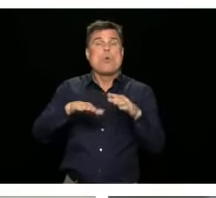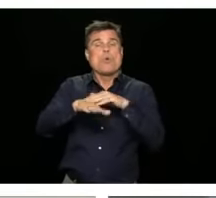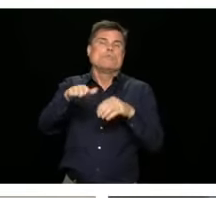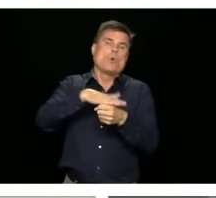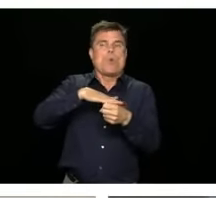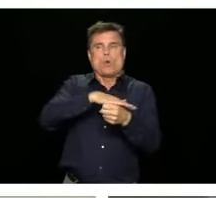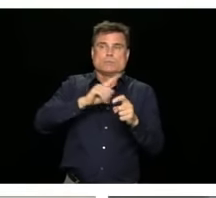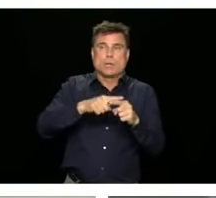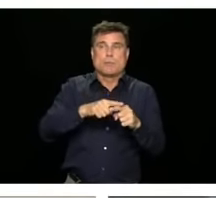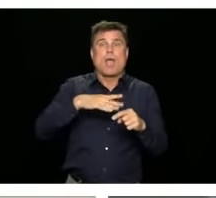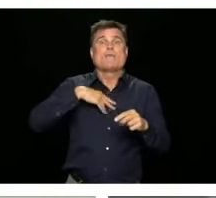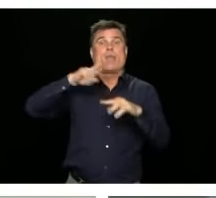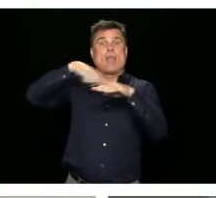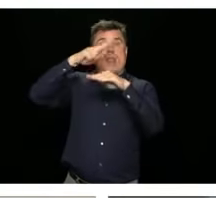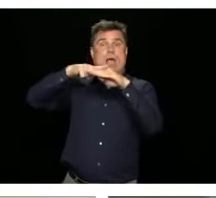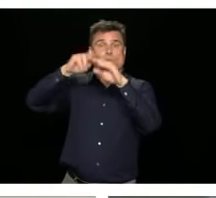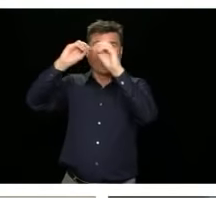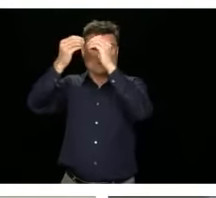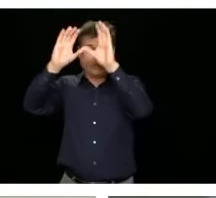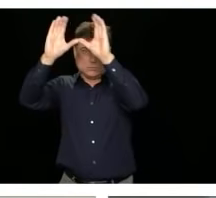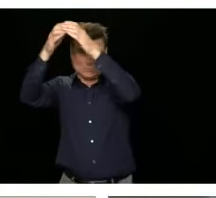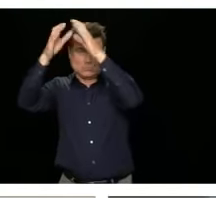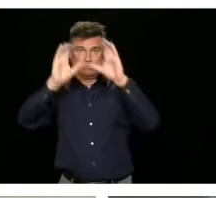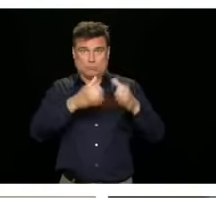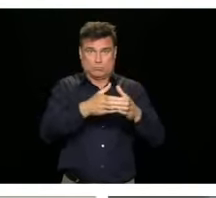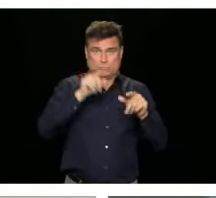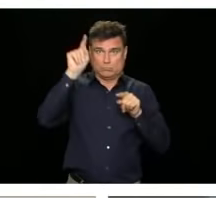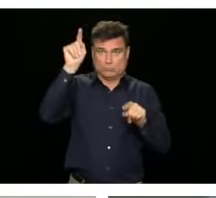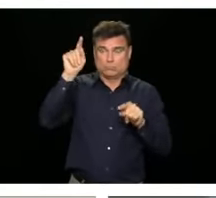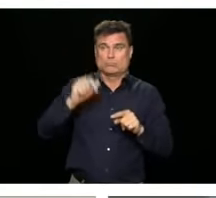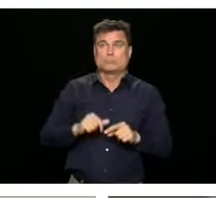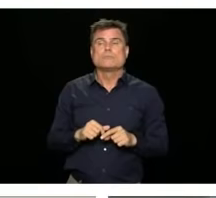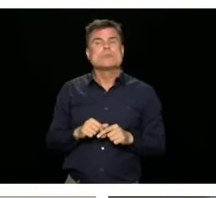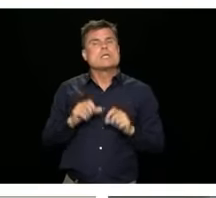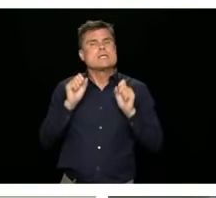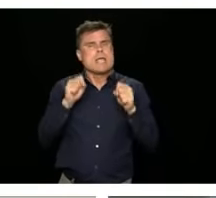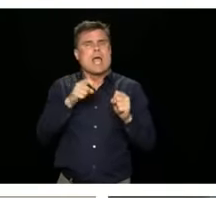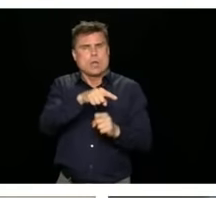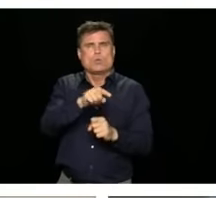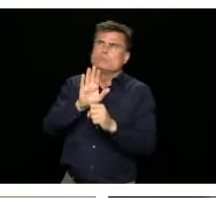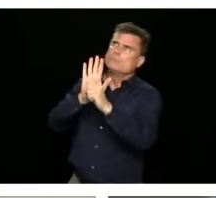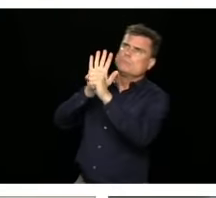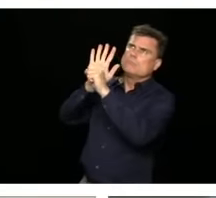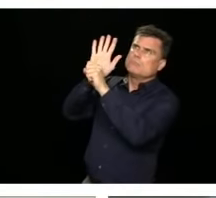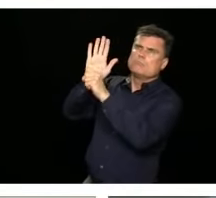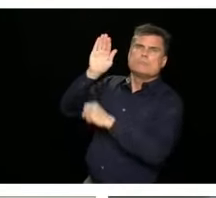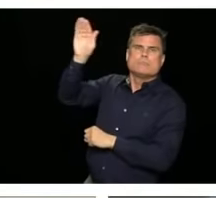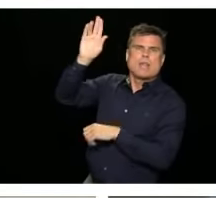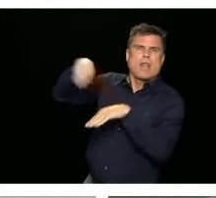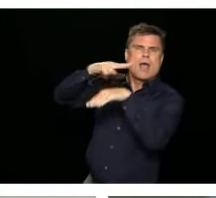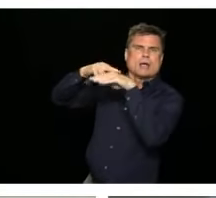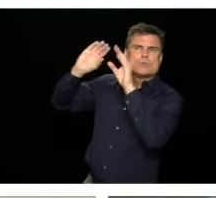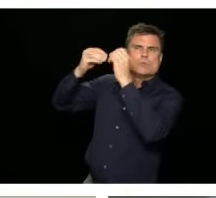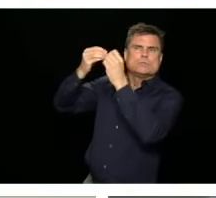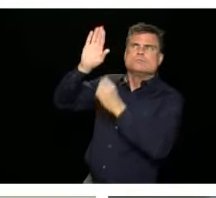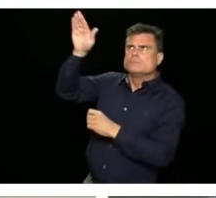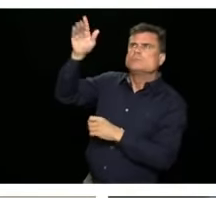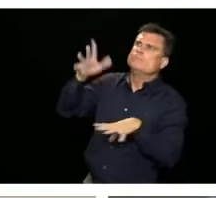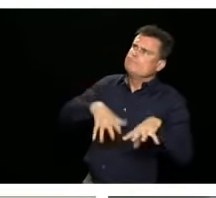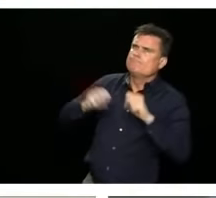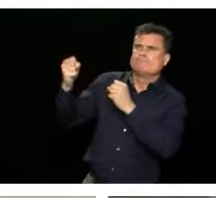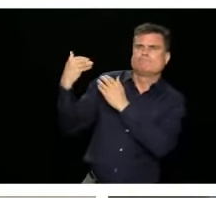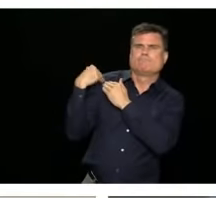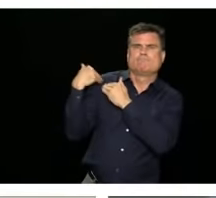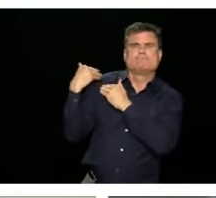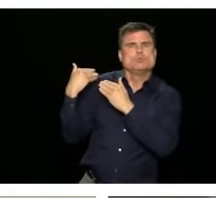so we need to ensure that you push your governing sports bodies to have that critical lens. And I know that Dr. Torre and Patricia may have thoughts on this as